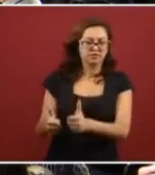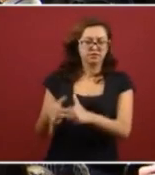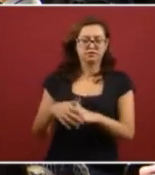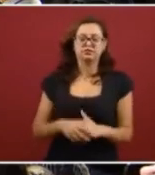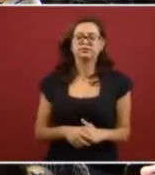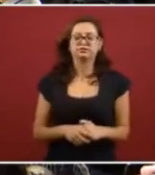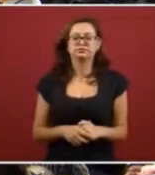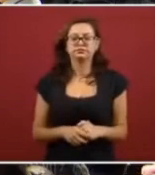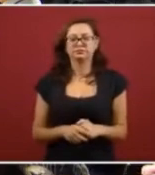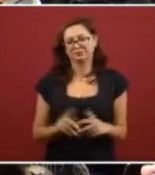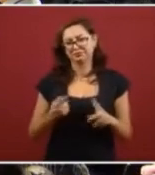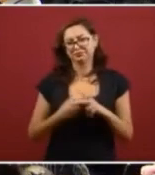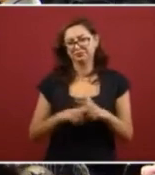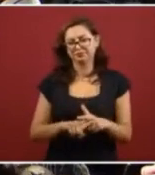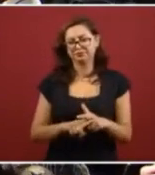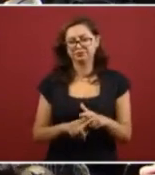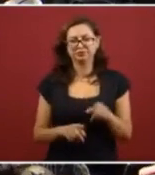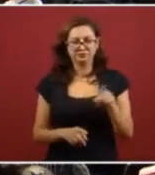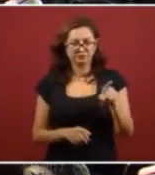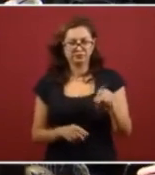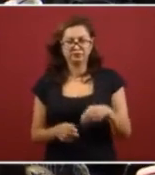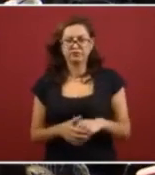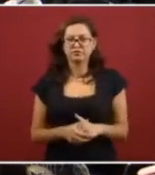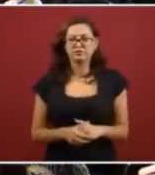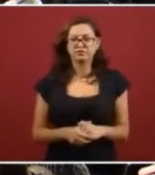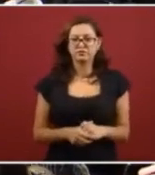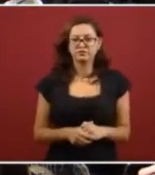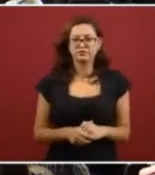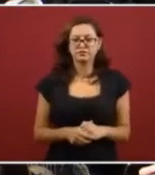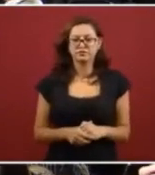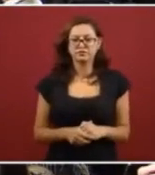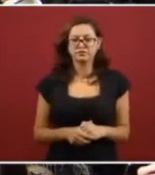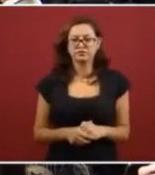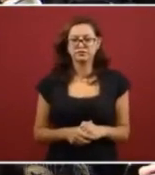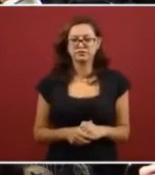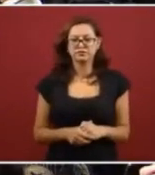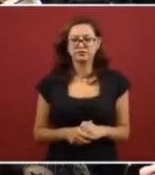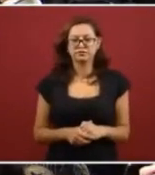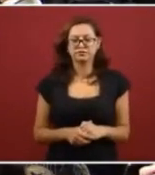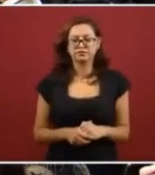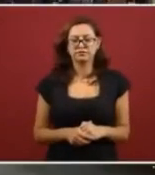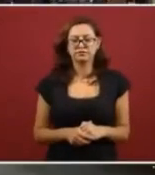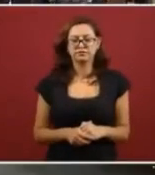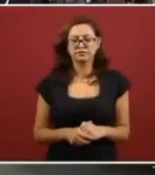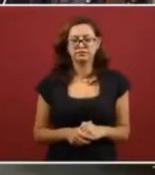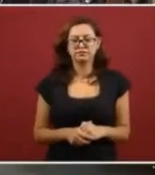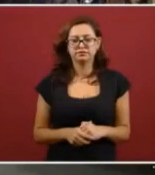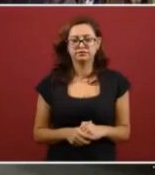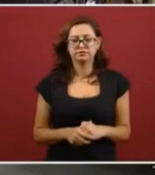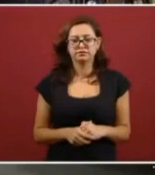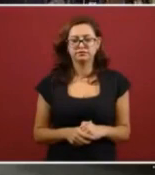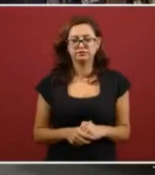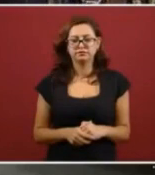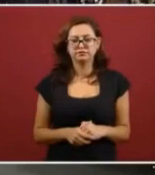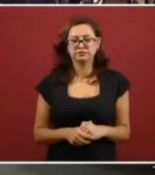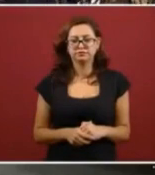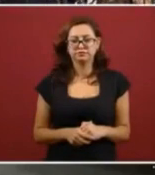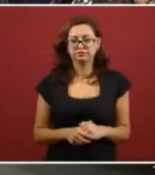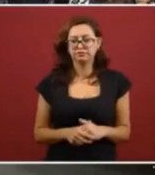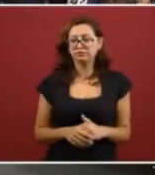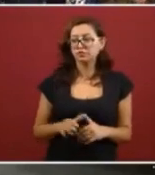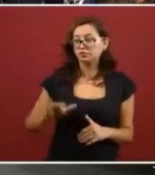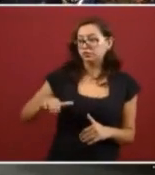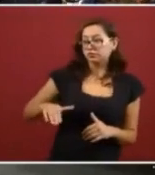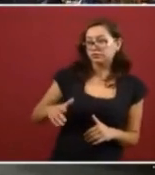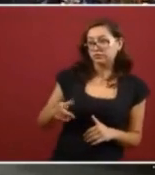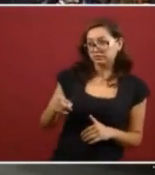going to start. Empezamos por acá. We'll start on this side. La izquierda. On the left. Como dice usted, presidente, pues so, President, dos